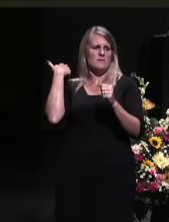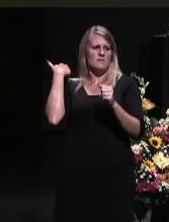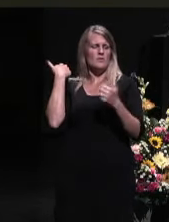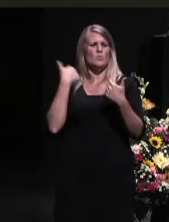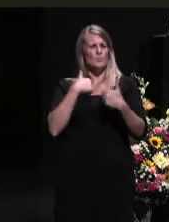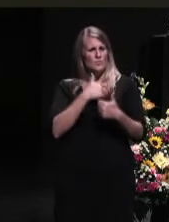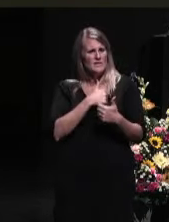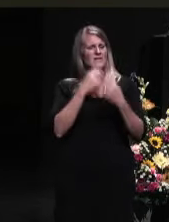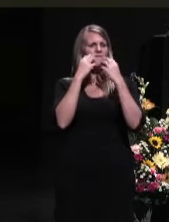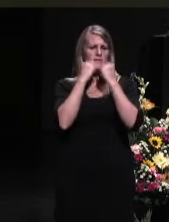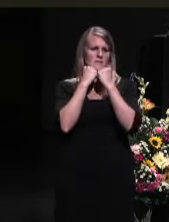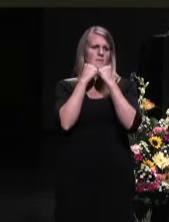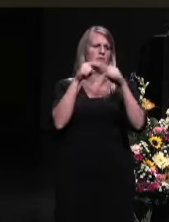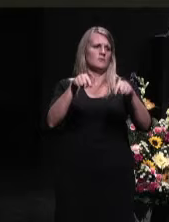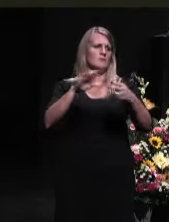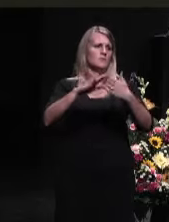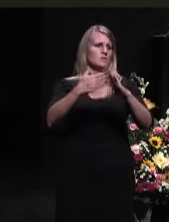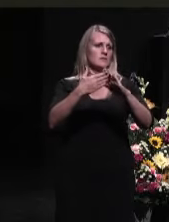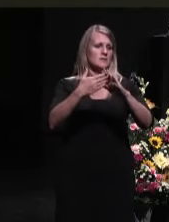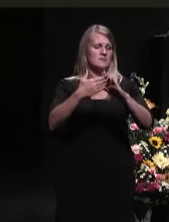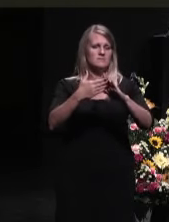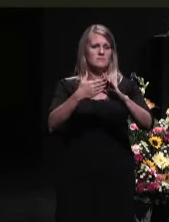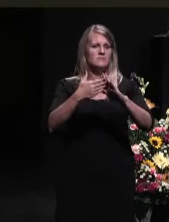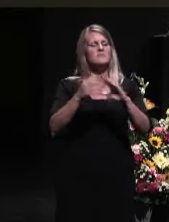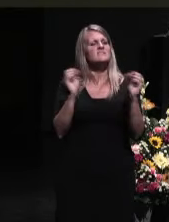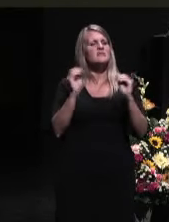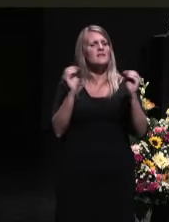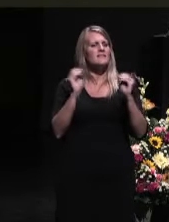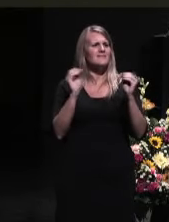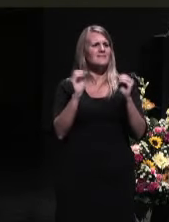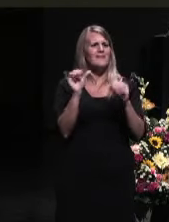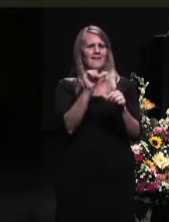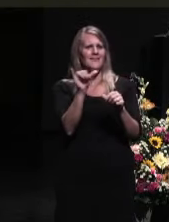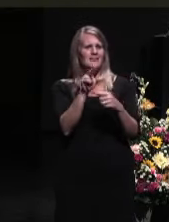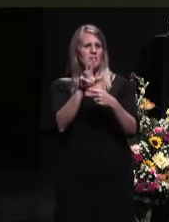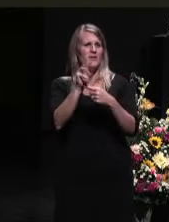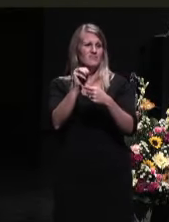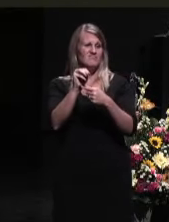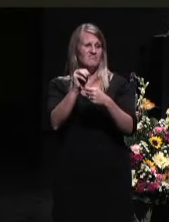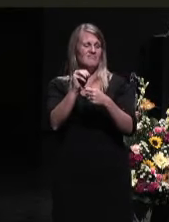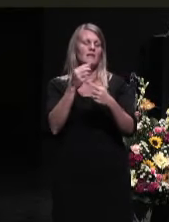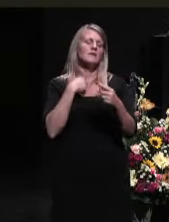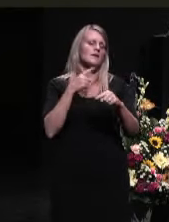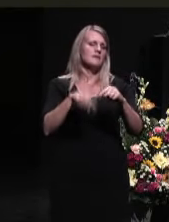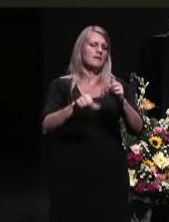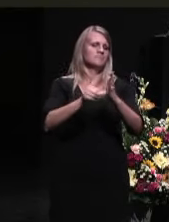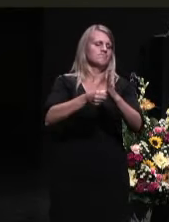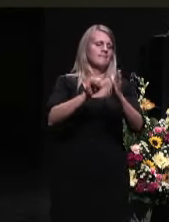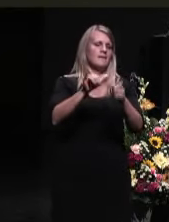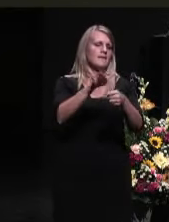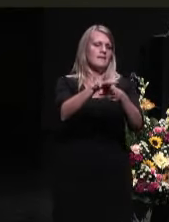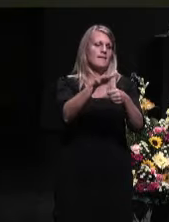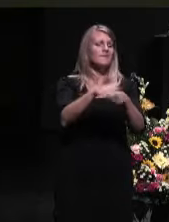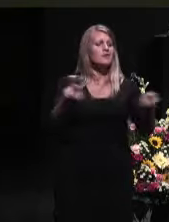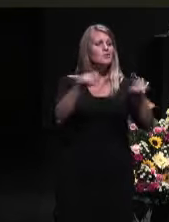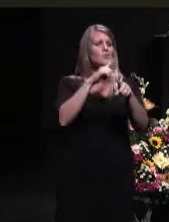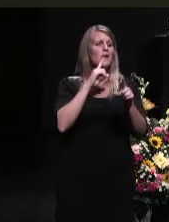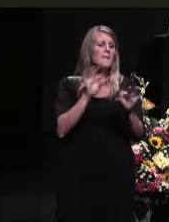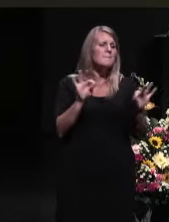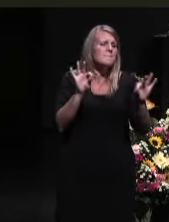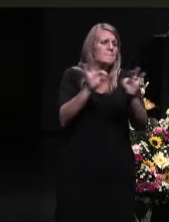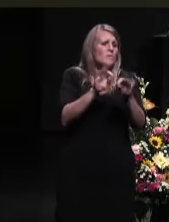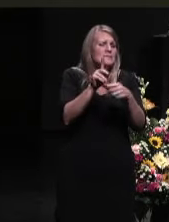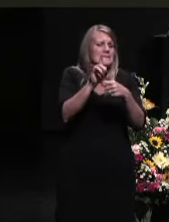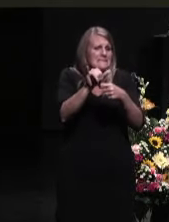we offer for significantly less. There's nothing like UWM. I can't stress how essential you are to this mission.